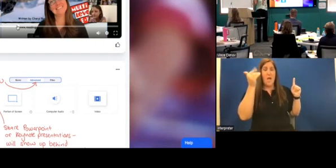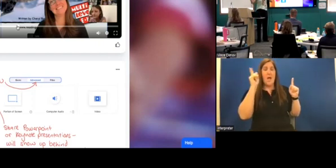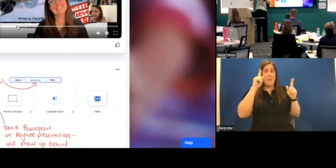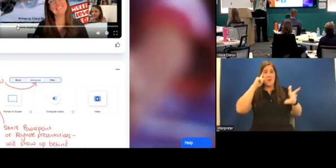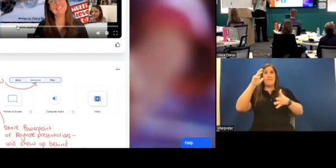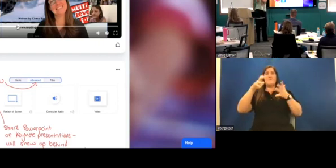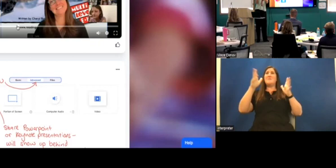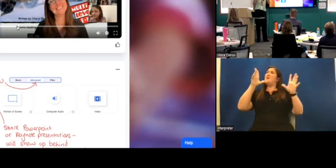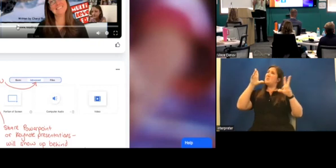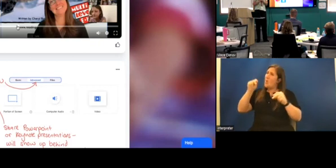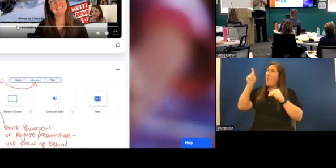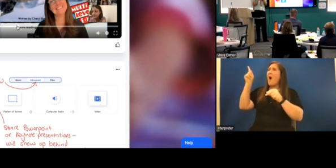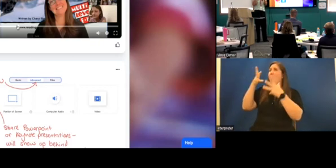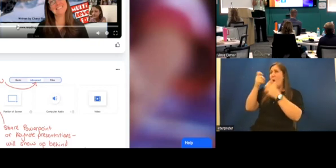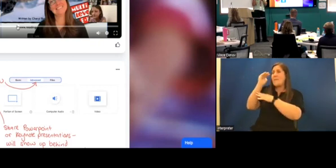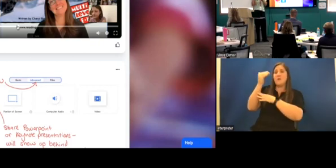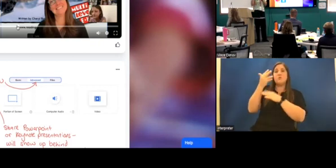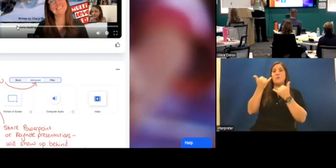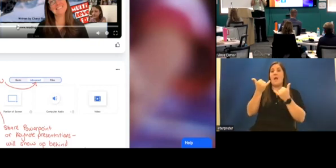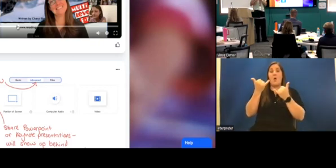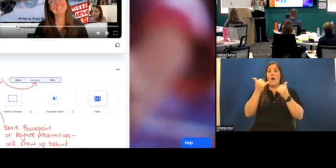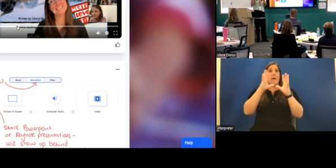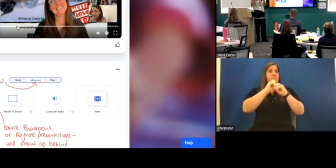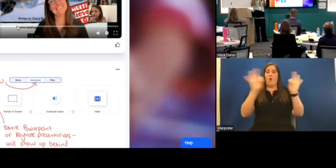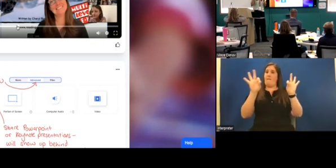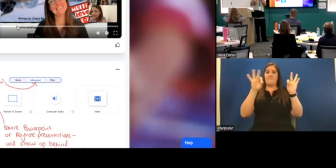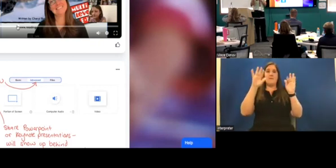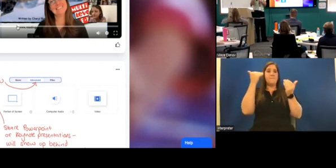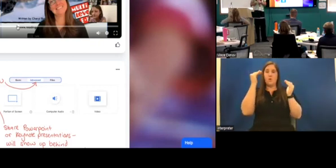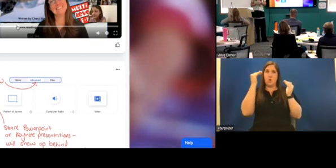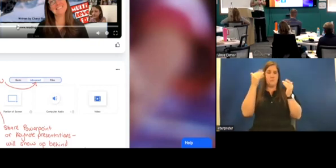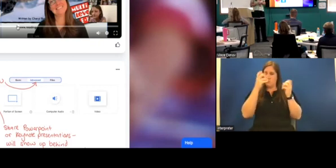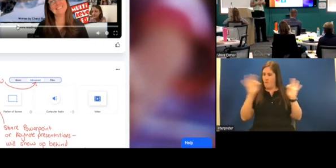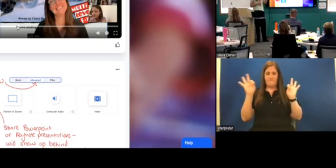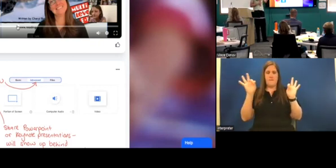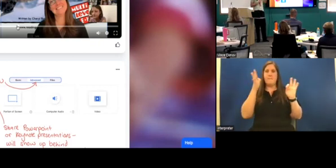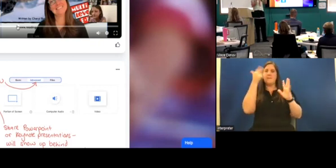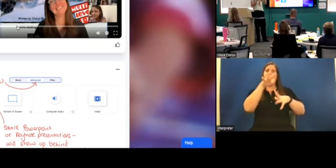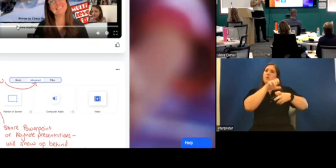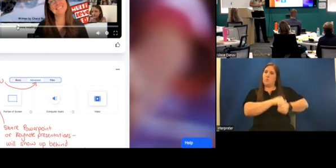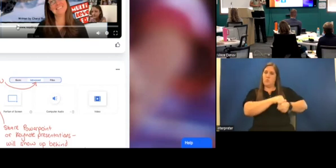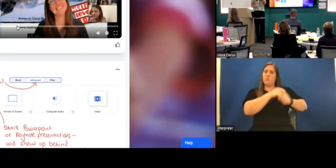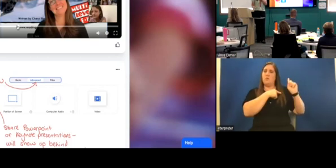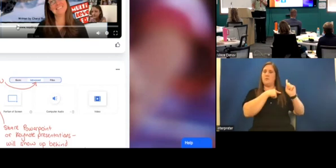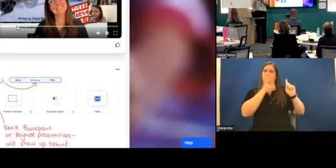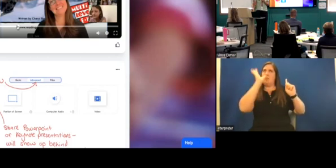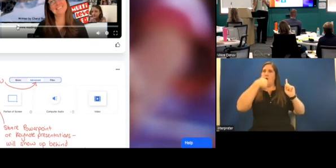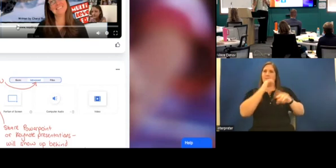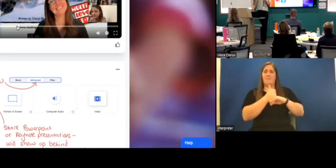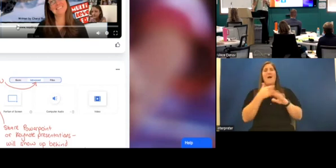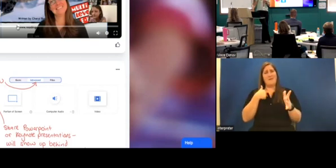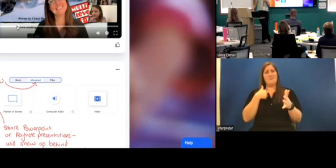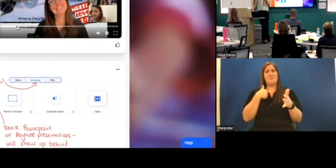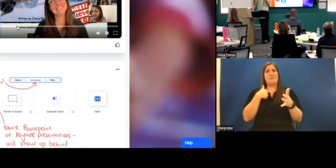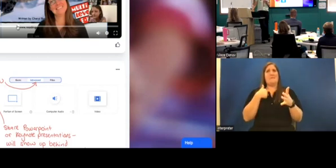more, because I'm like, wait, I used to, now I'm all switched. So I just turned off the mirror image altogether. But yeah, it doesn't. I've played a lot,